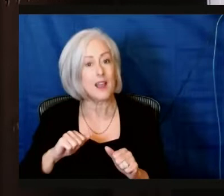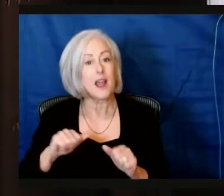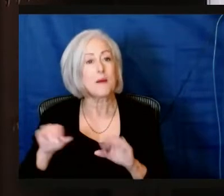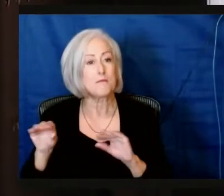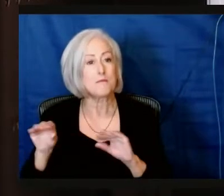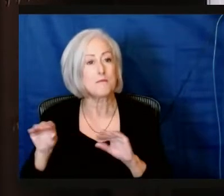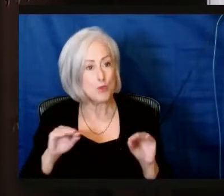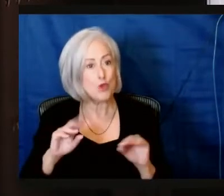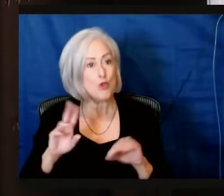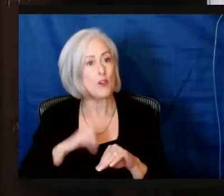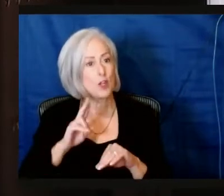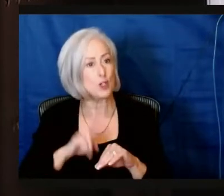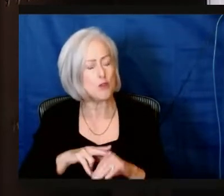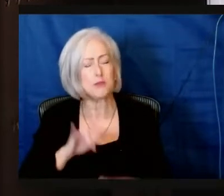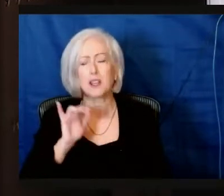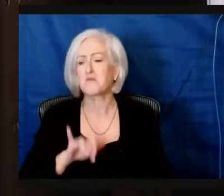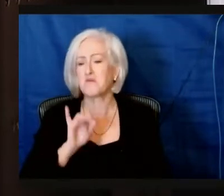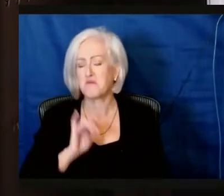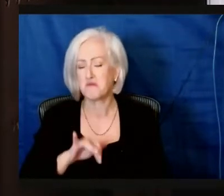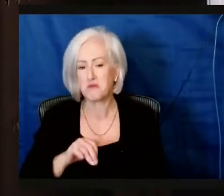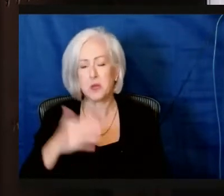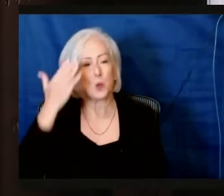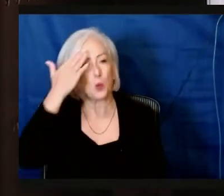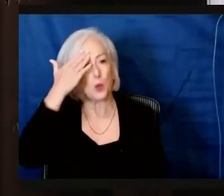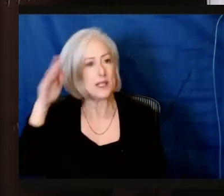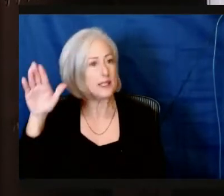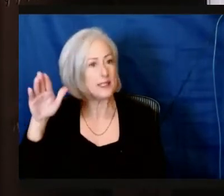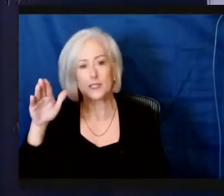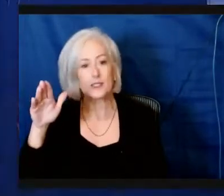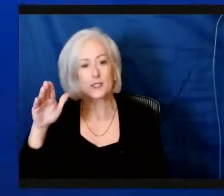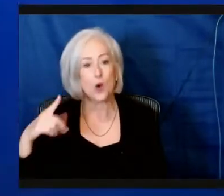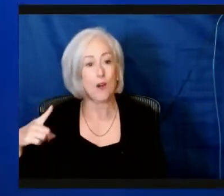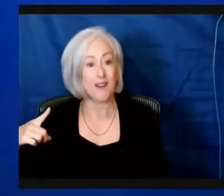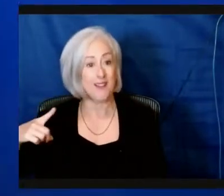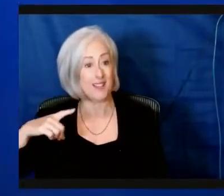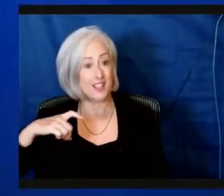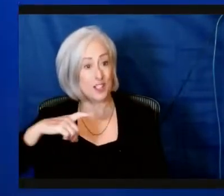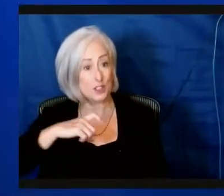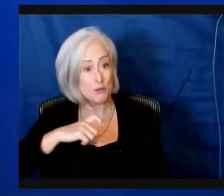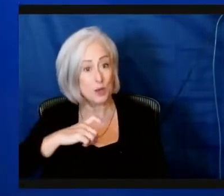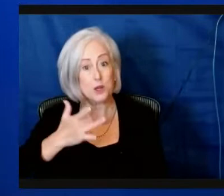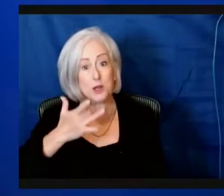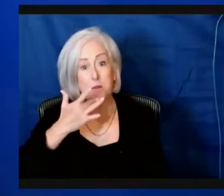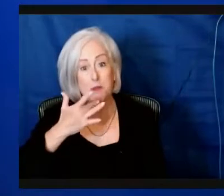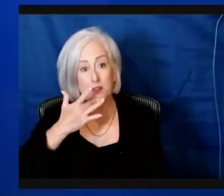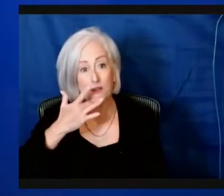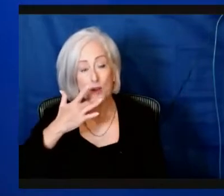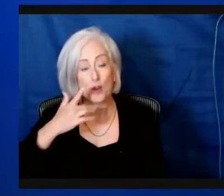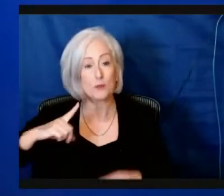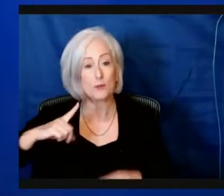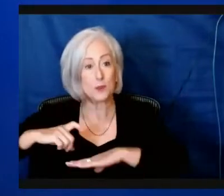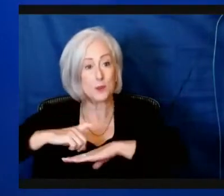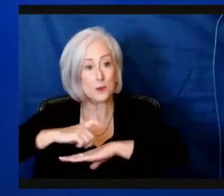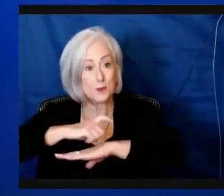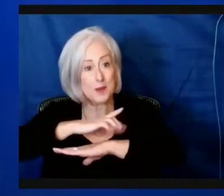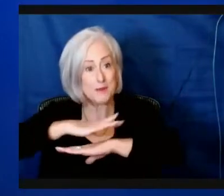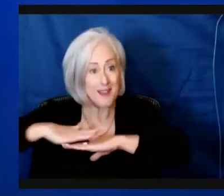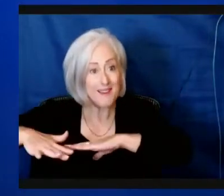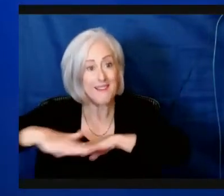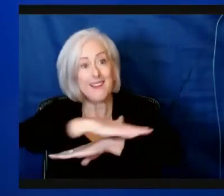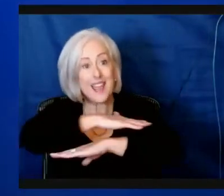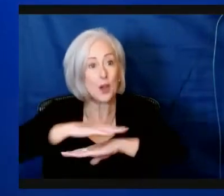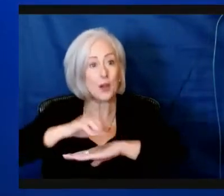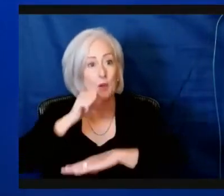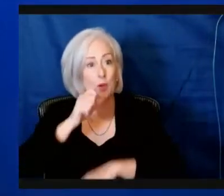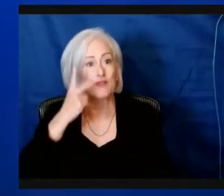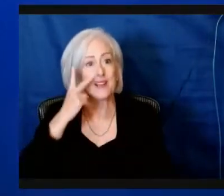The studies have also showed that the sperm preferred to swim along surfaces which had not been seen before due to limitations caused by